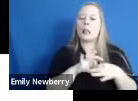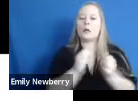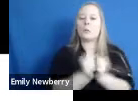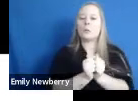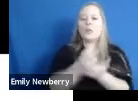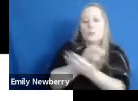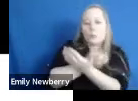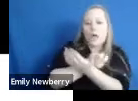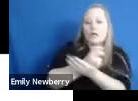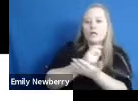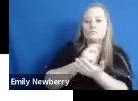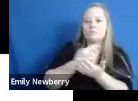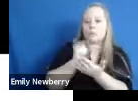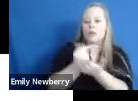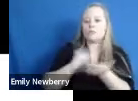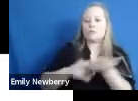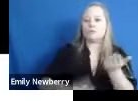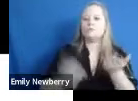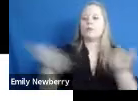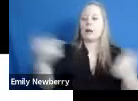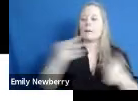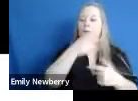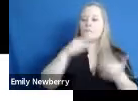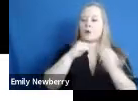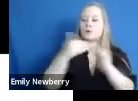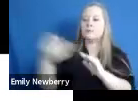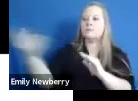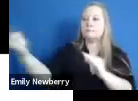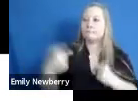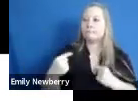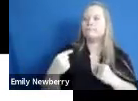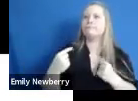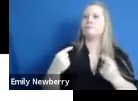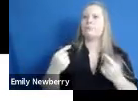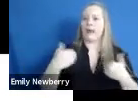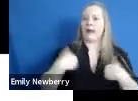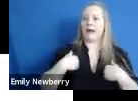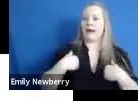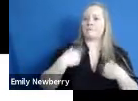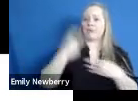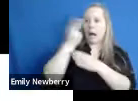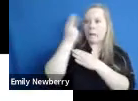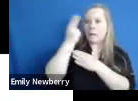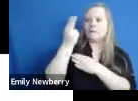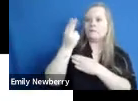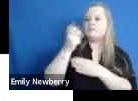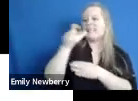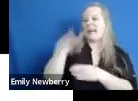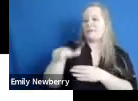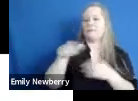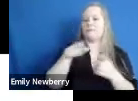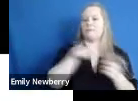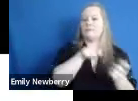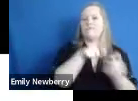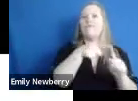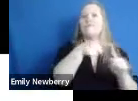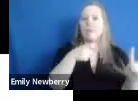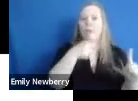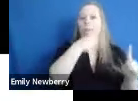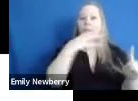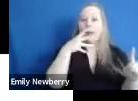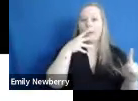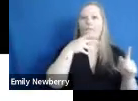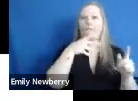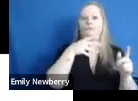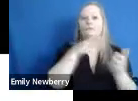come up here into Farmington, they come up with a research hypothesis. It doesn't have to be a graduate student from the College of Ag. We welcome anybody